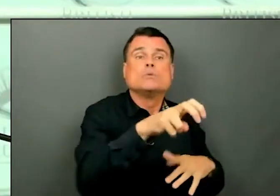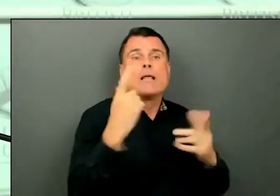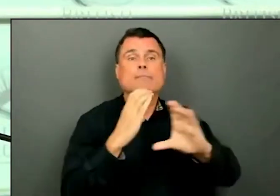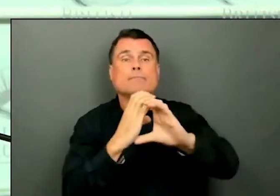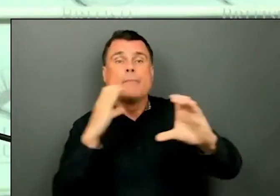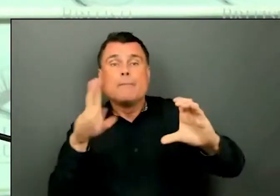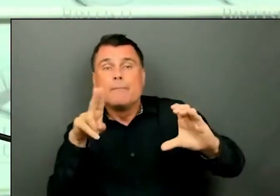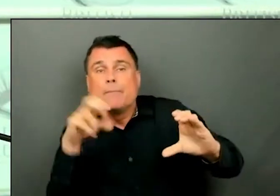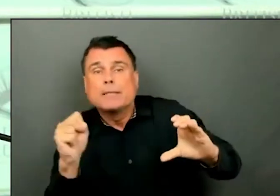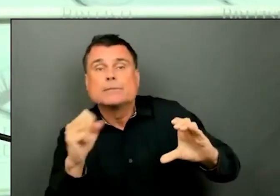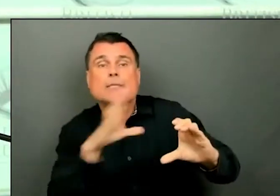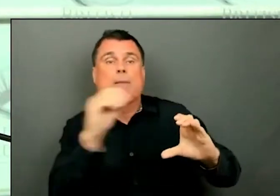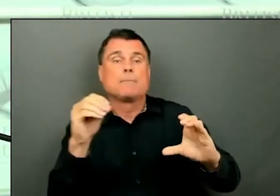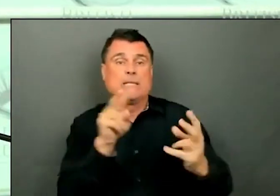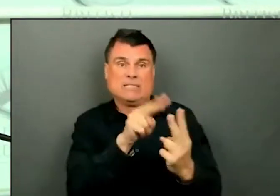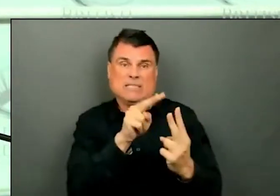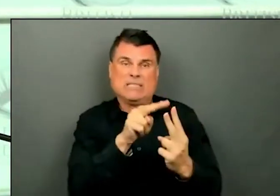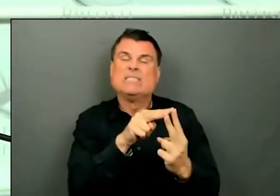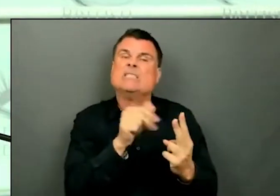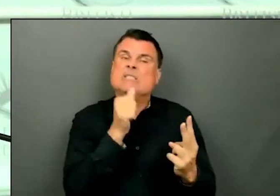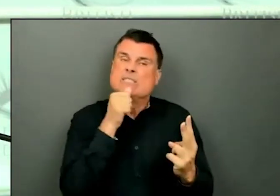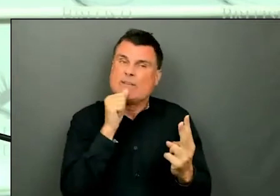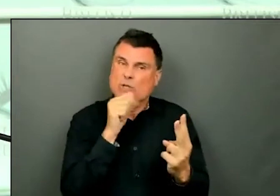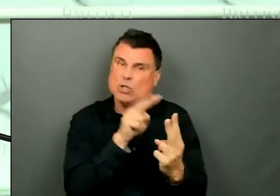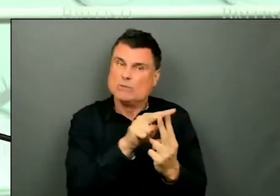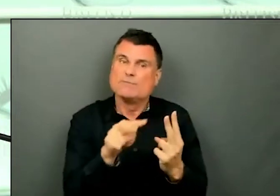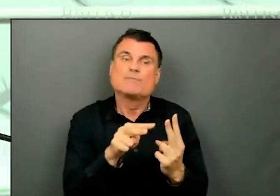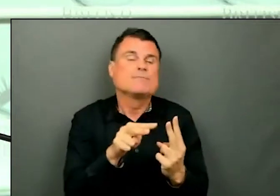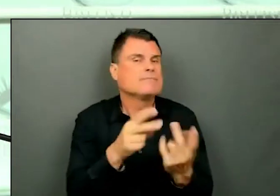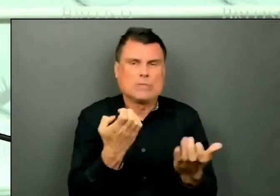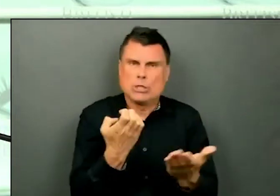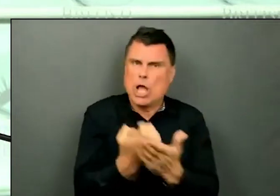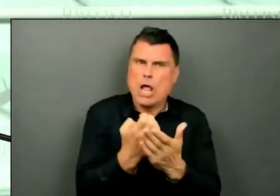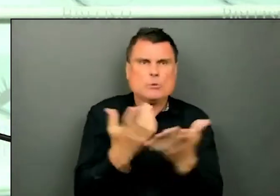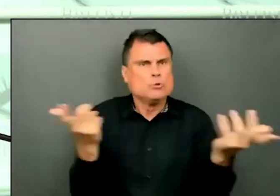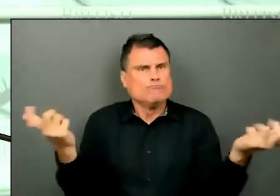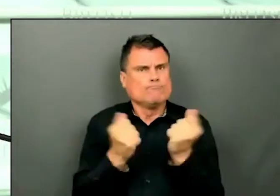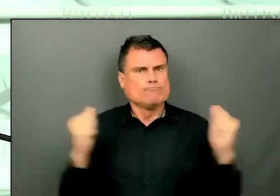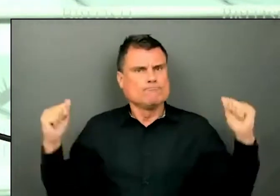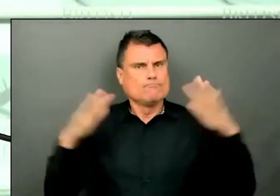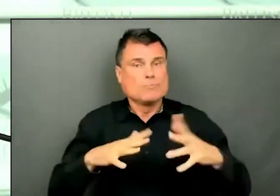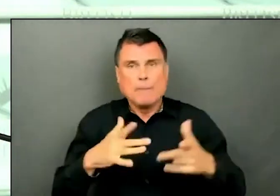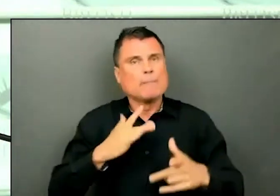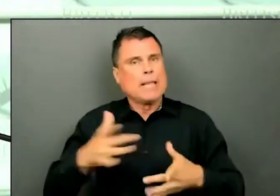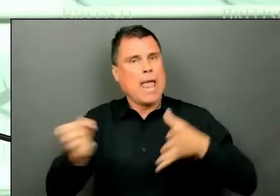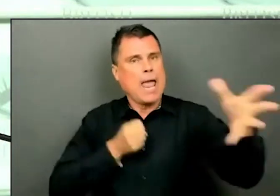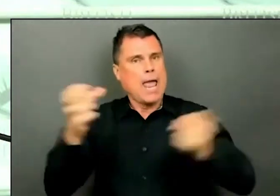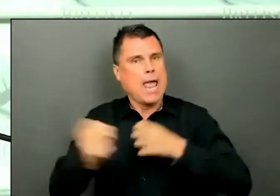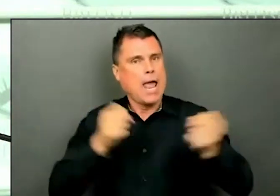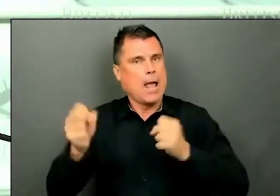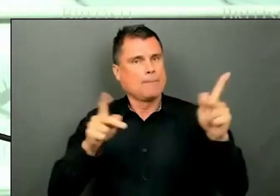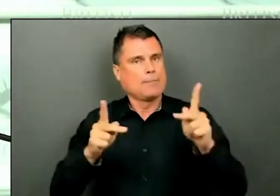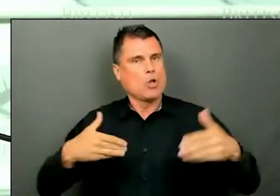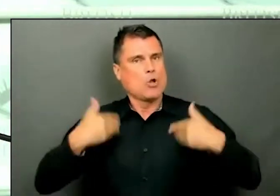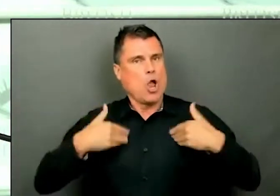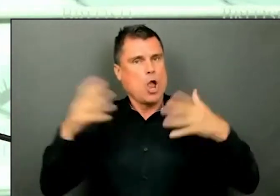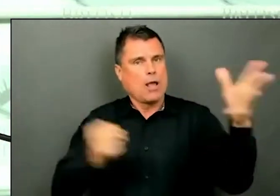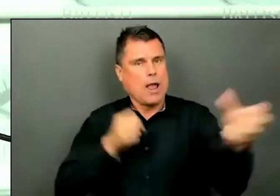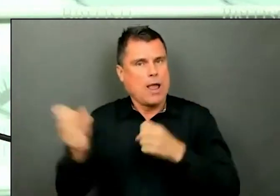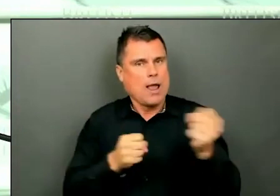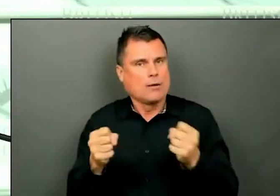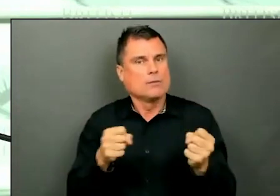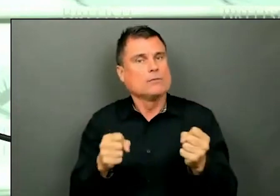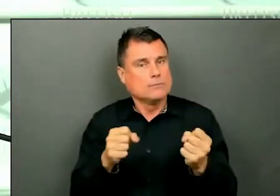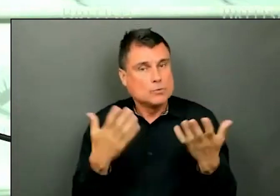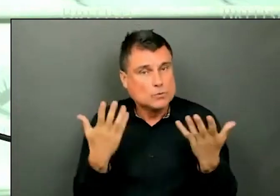play a vital role in our economy. They are key employers in local communities. Businesses across the province rely on anchor attractions to